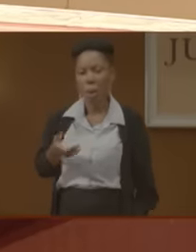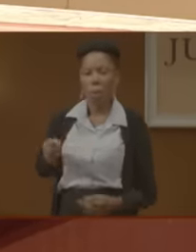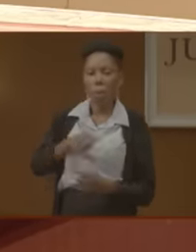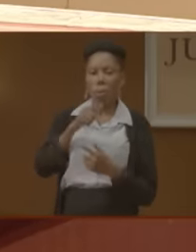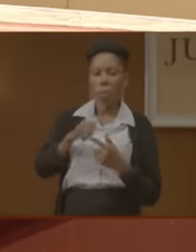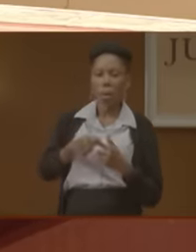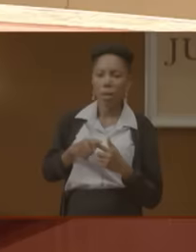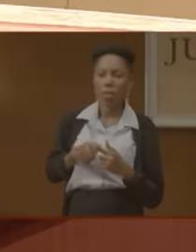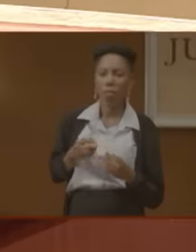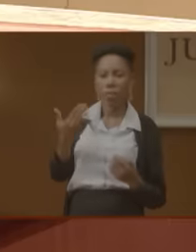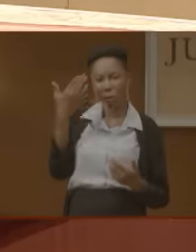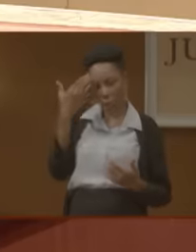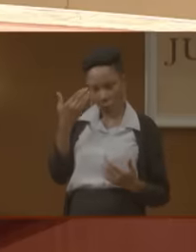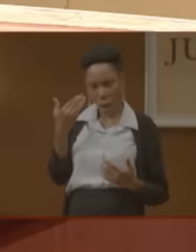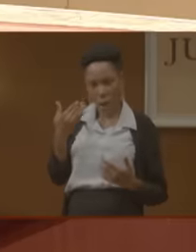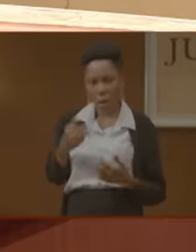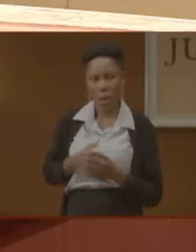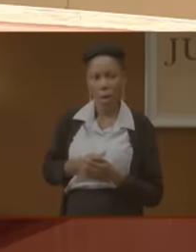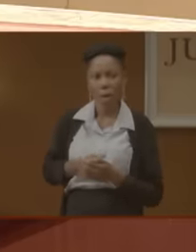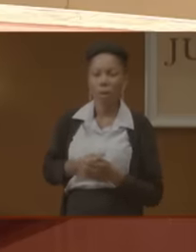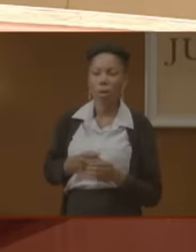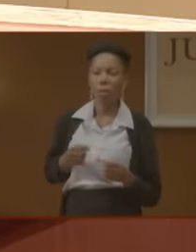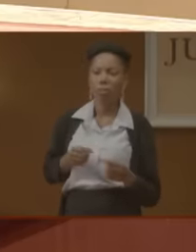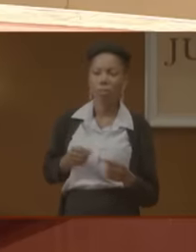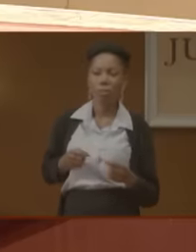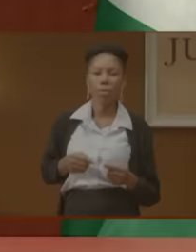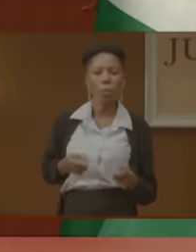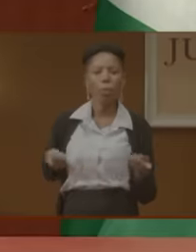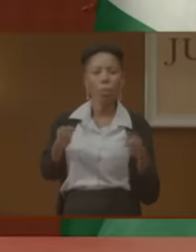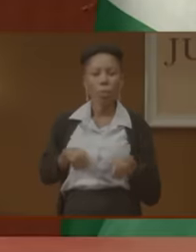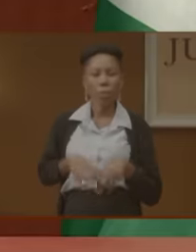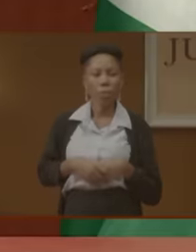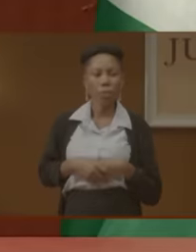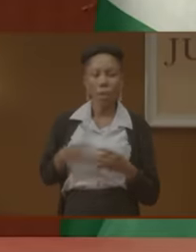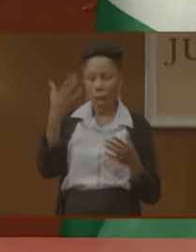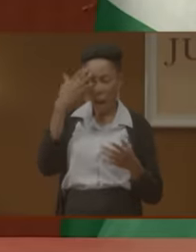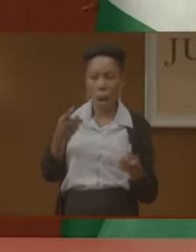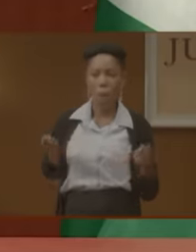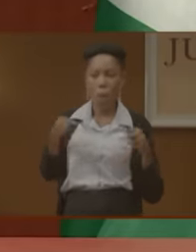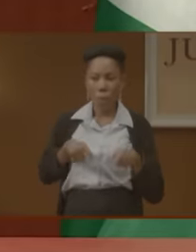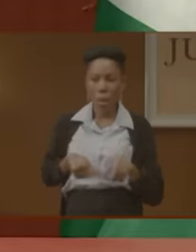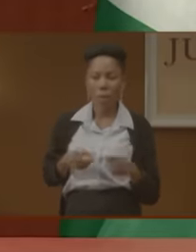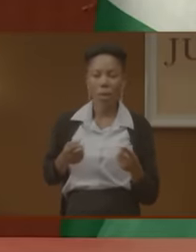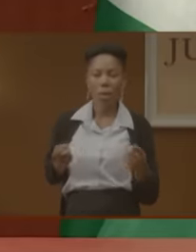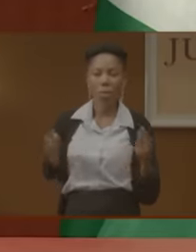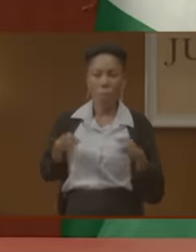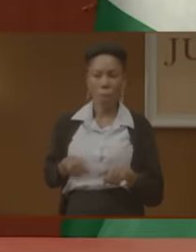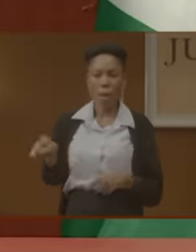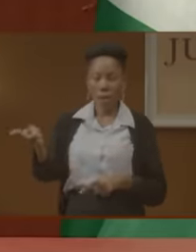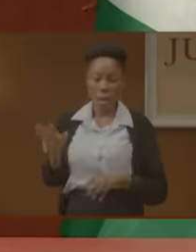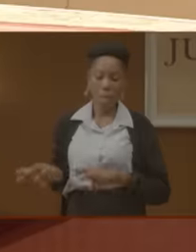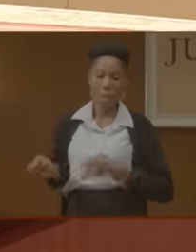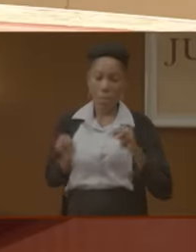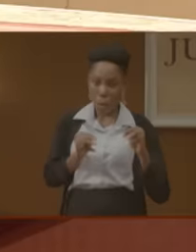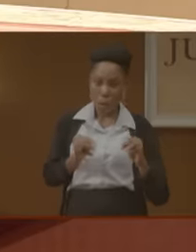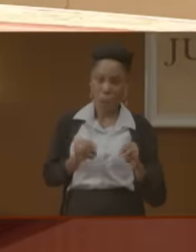I moved my children from there to my mom's place. You said so, I understand. But you said my things were still there till November. I still comes to